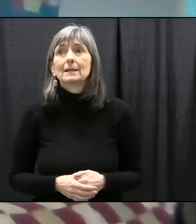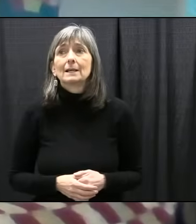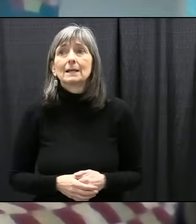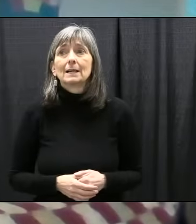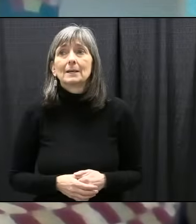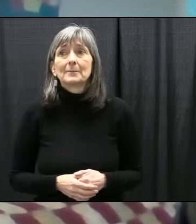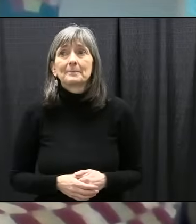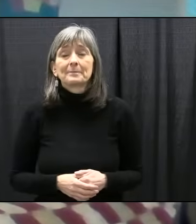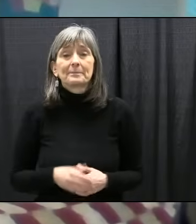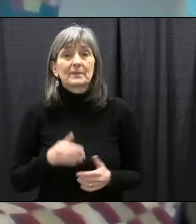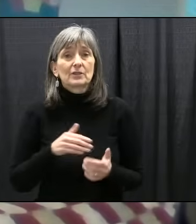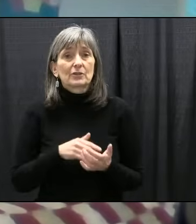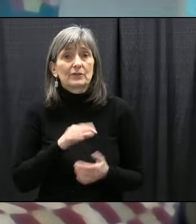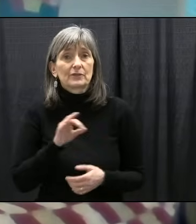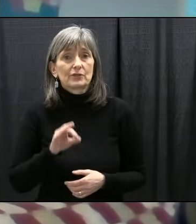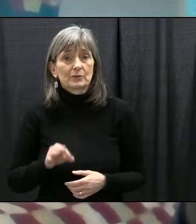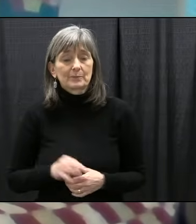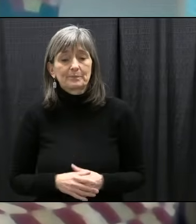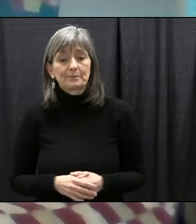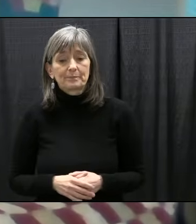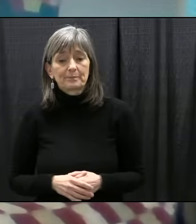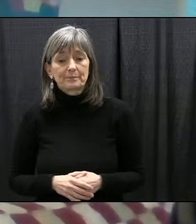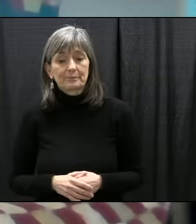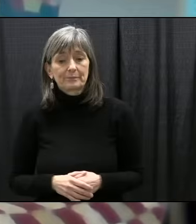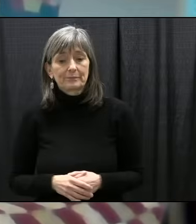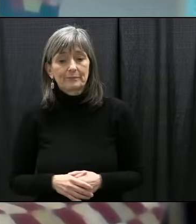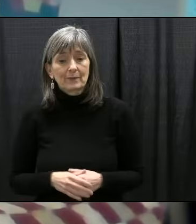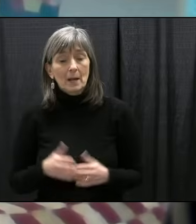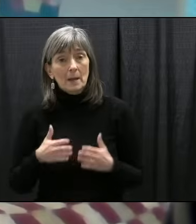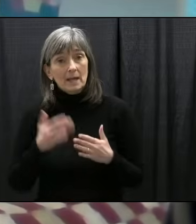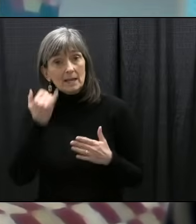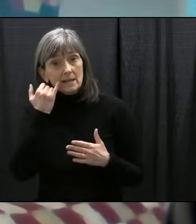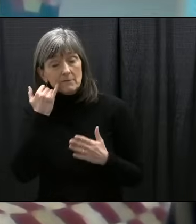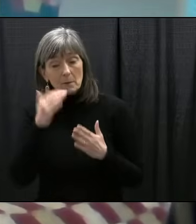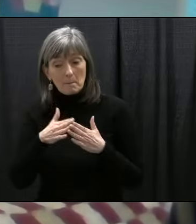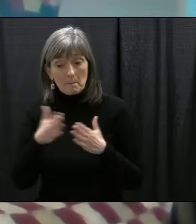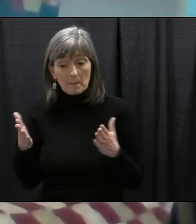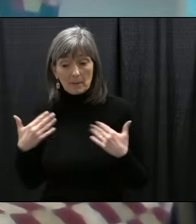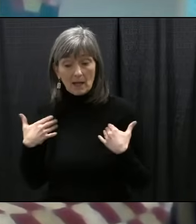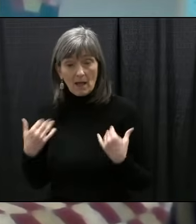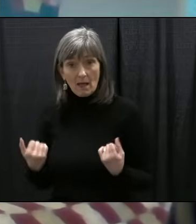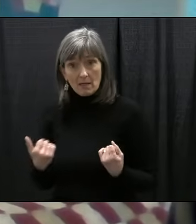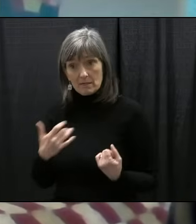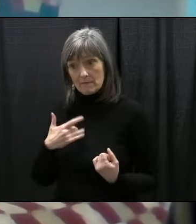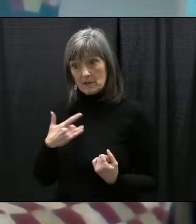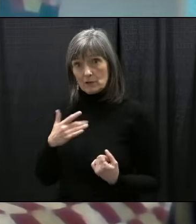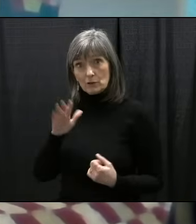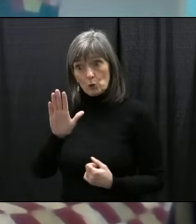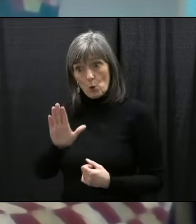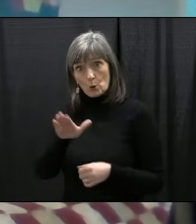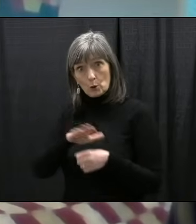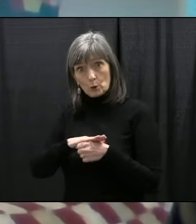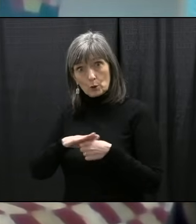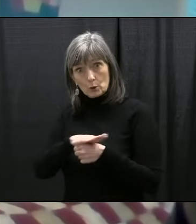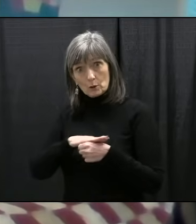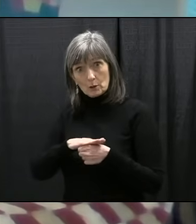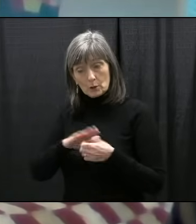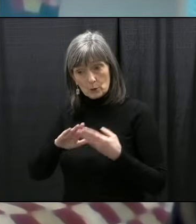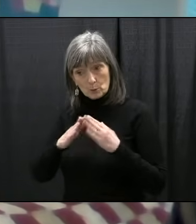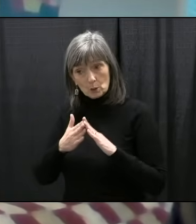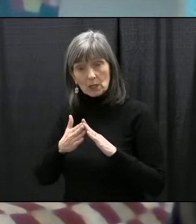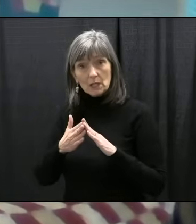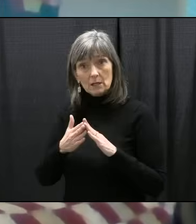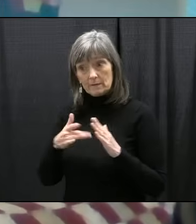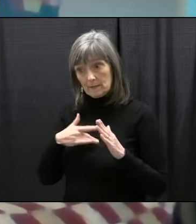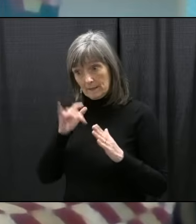So I think if public health feels that it's safe to have a